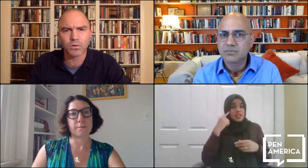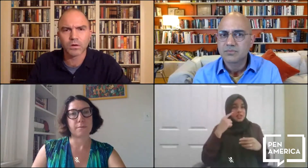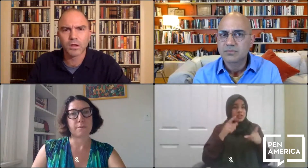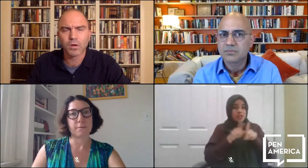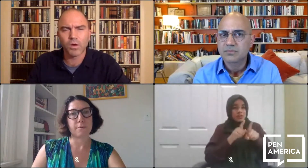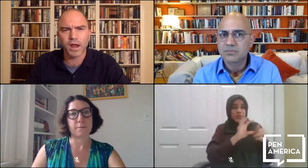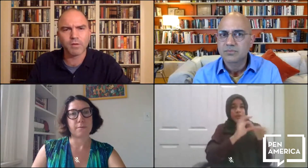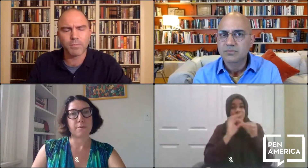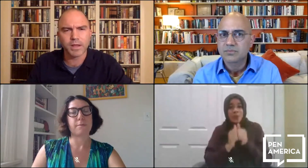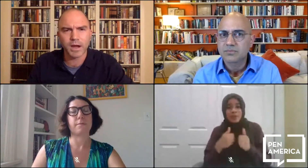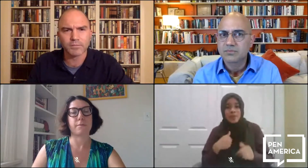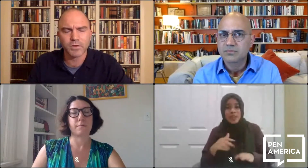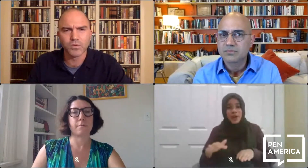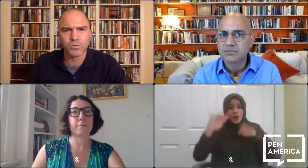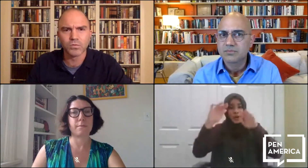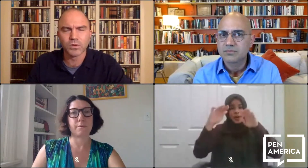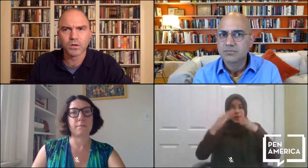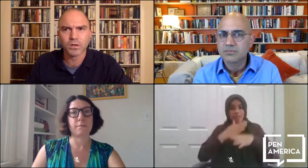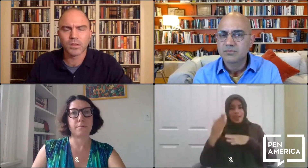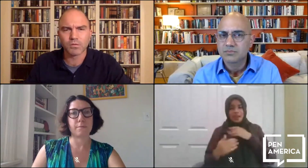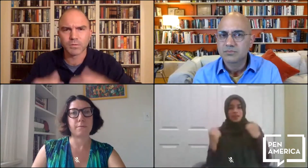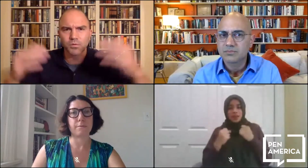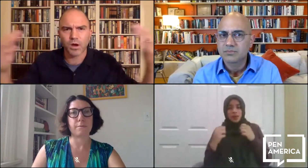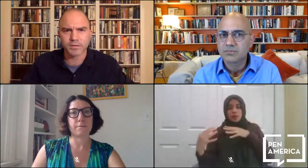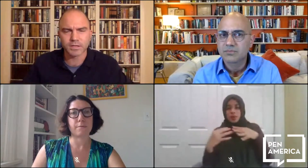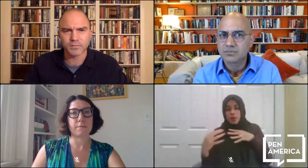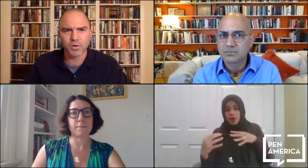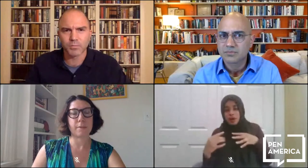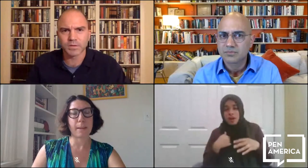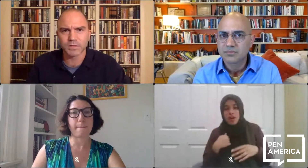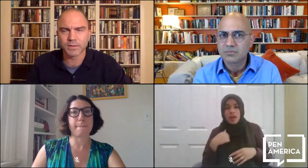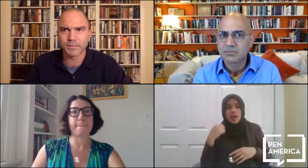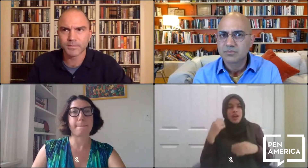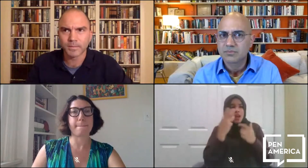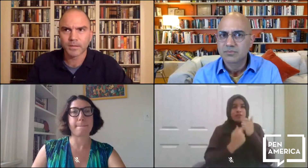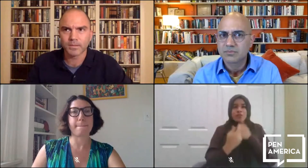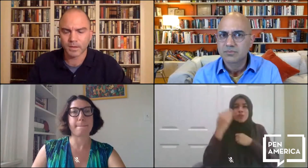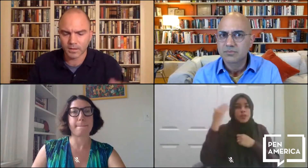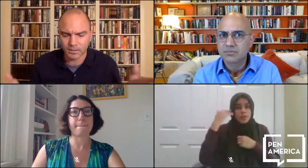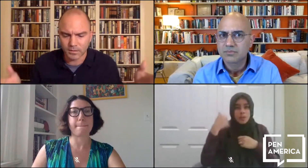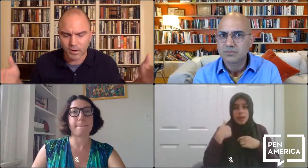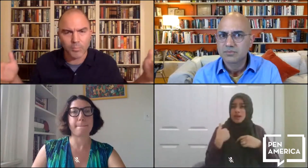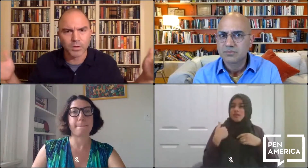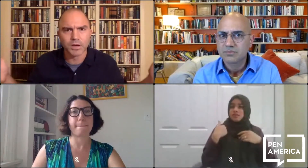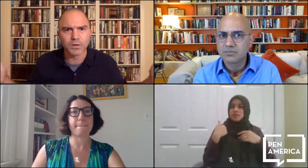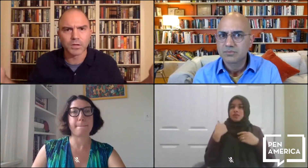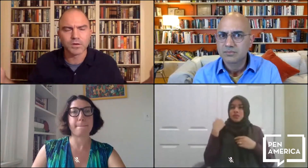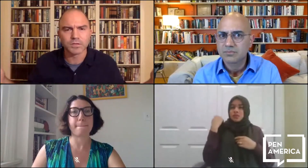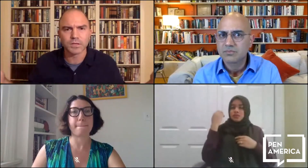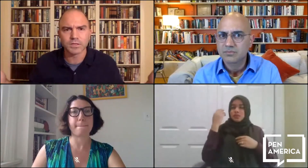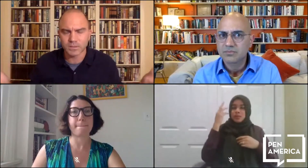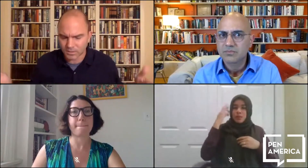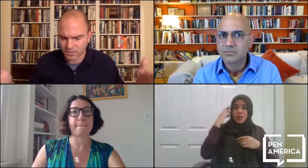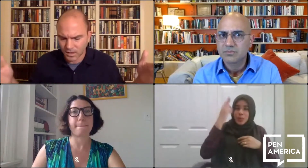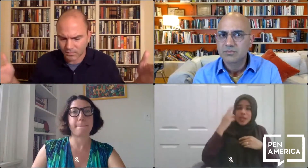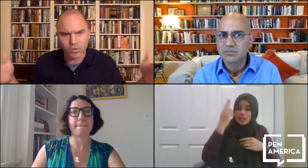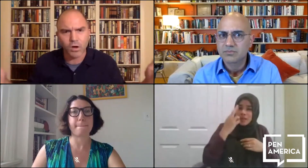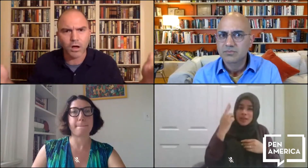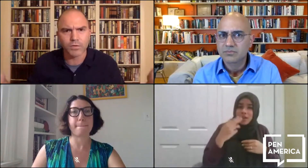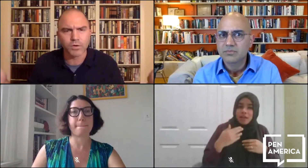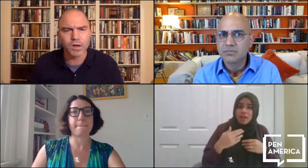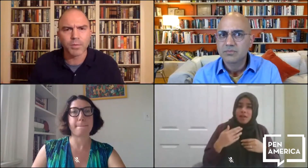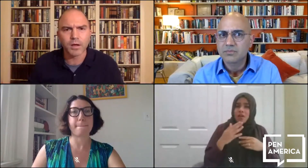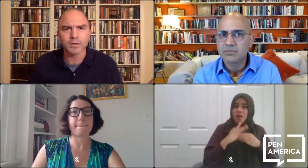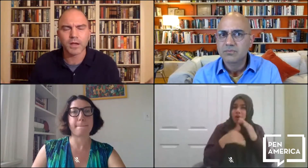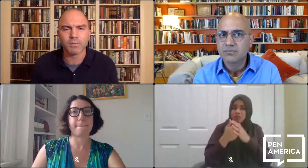War, when everybody kind of knew there was a broad sense of purpose that our political leaders, at least, kind of could